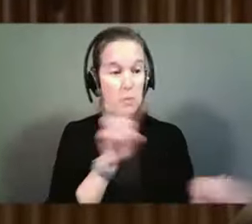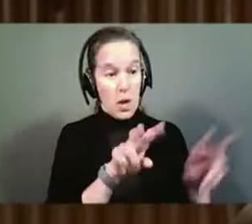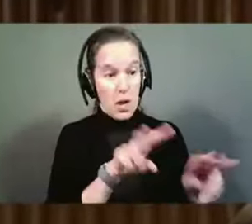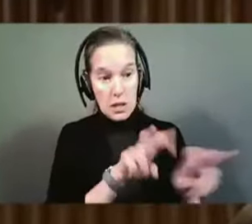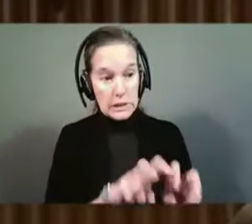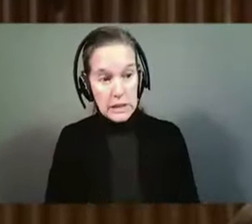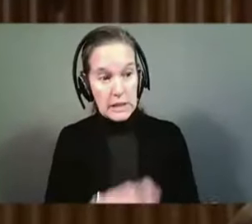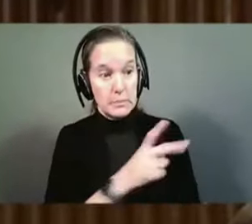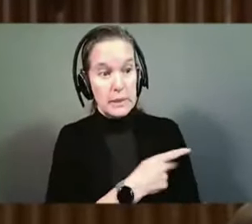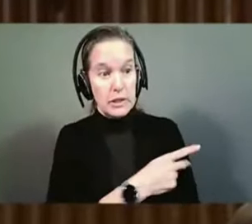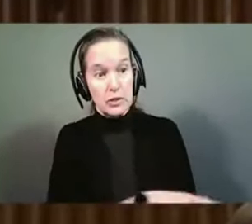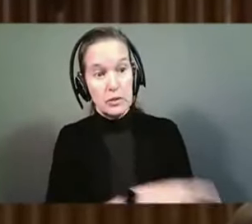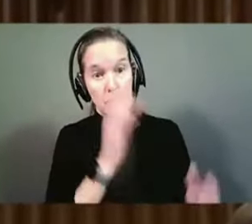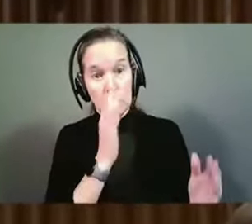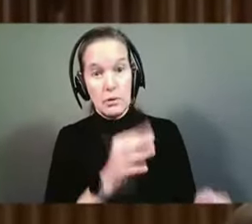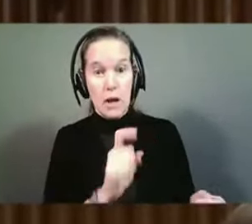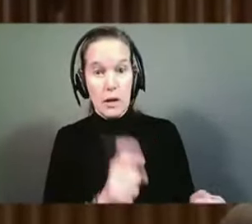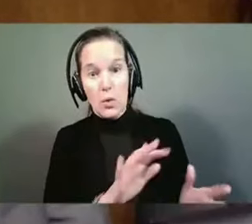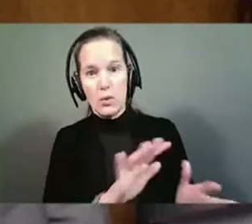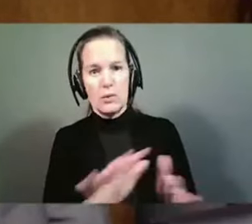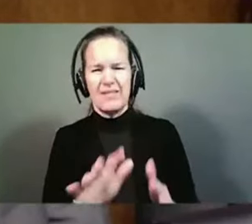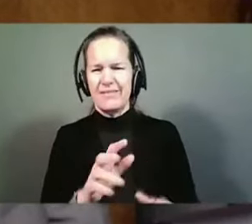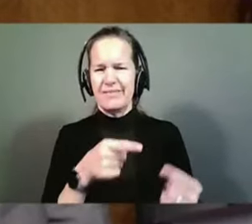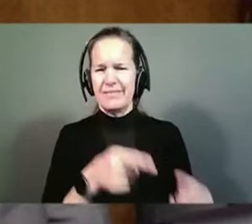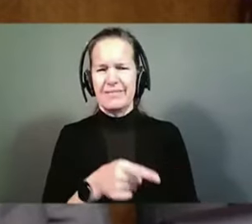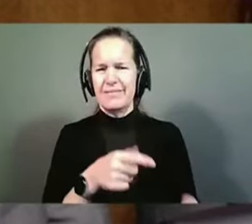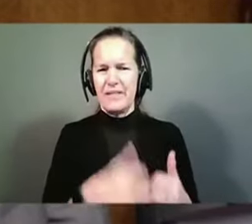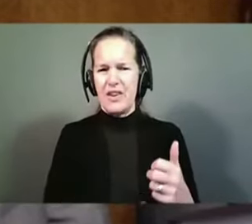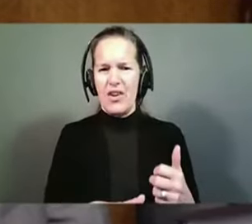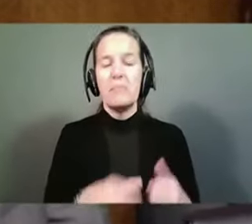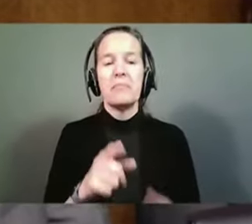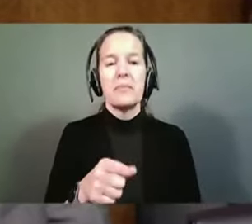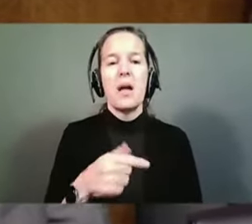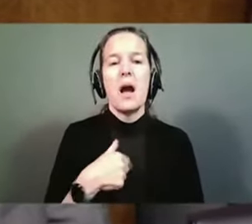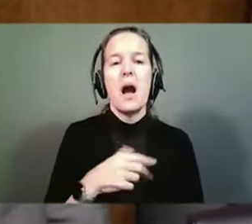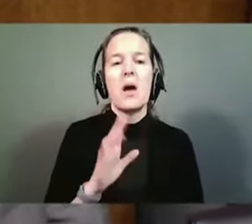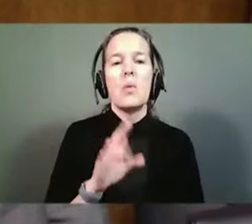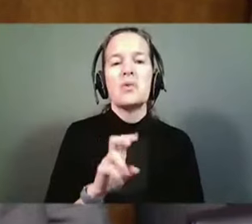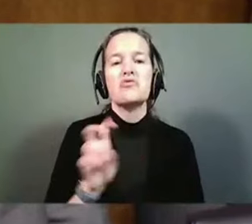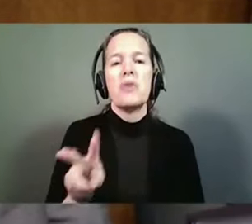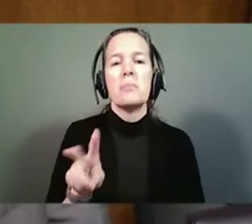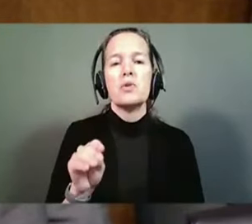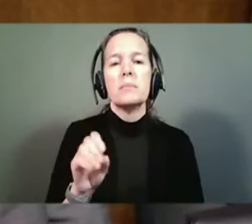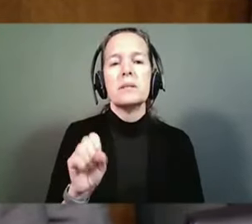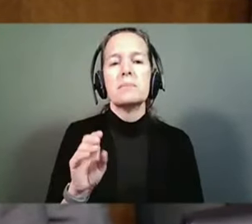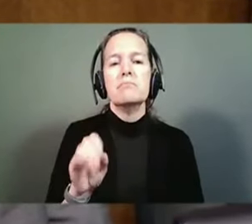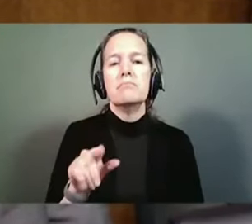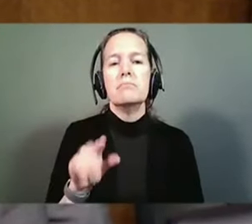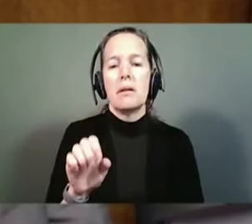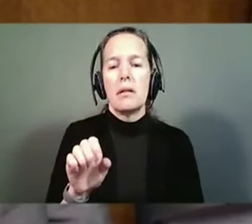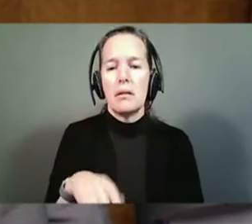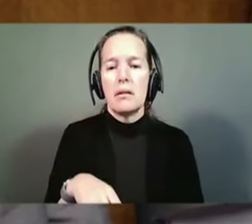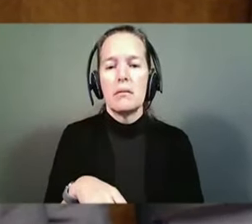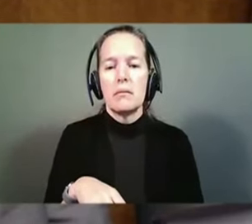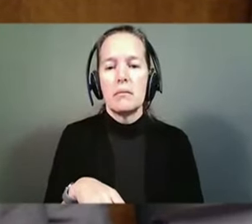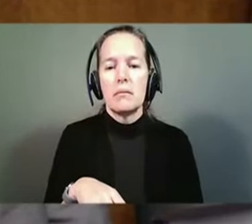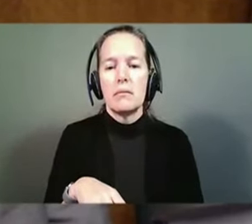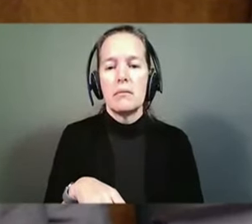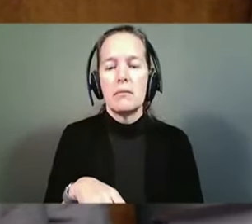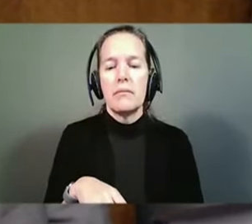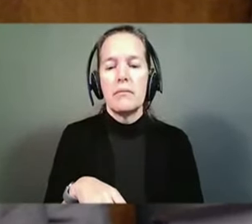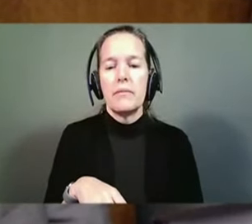them everything they need. Let me jump to Ms. Beal and Ms. Helm just to pick up where Ms. Vasquez left off.